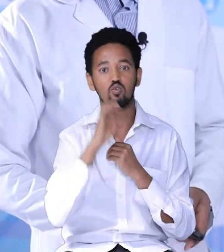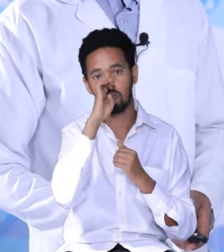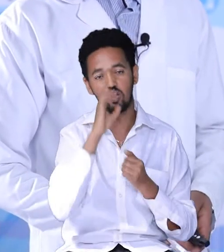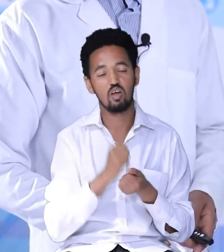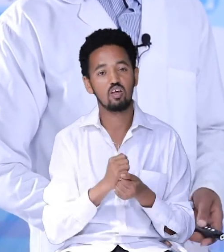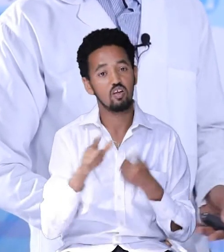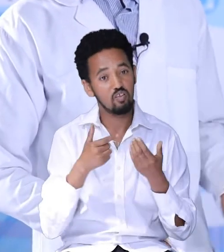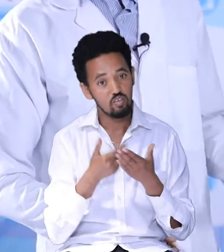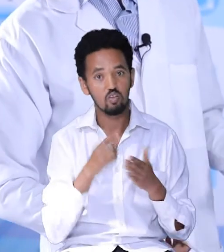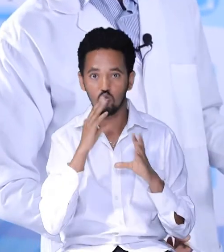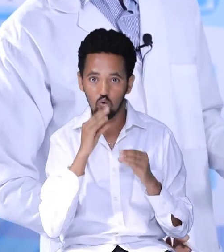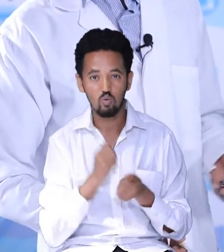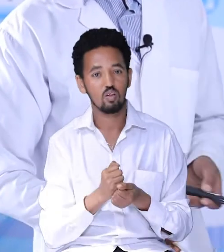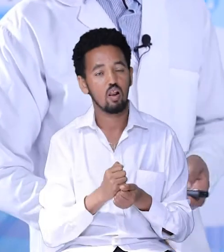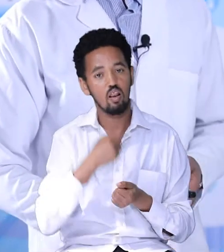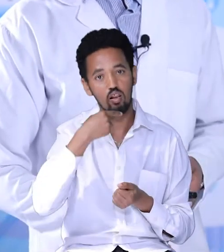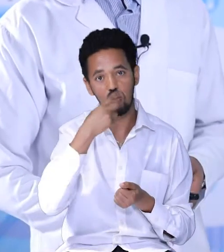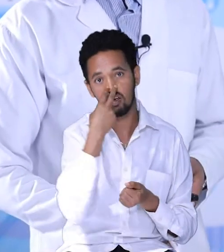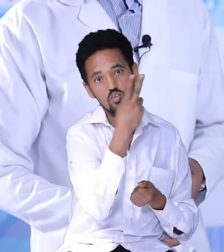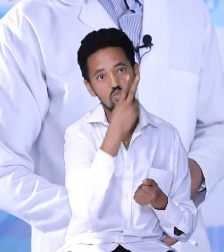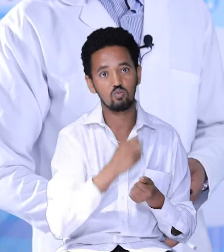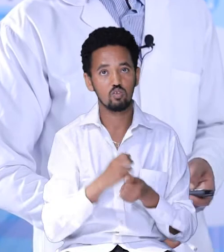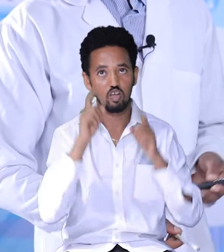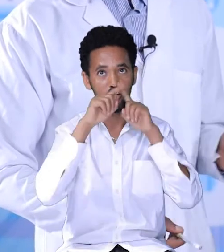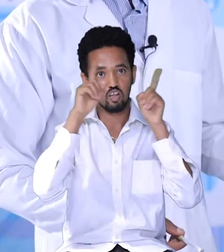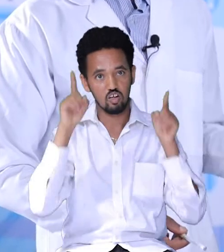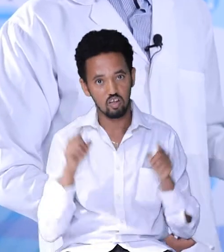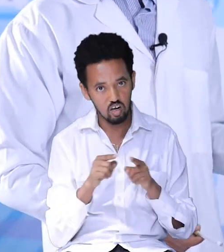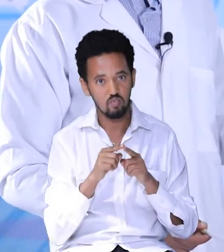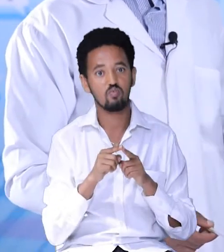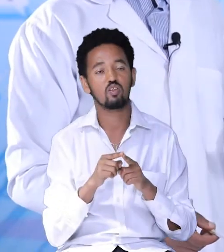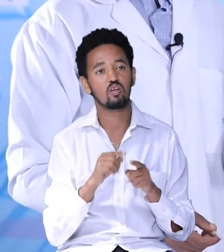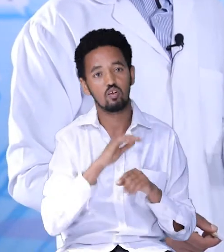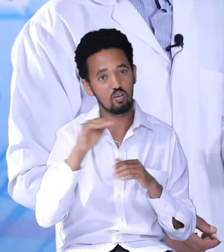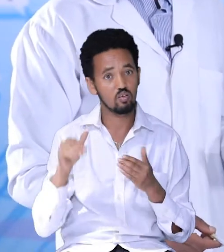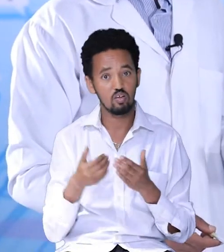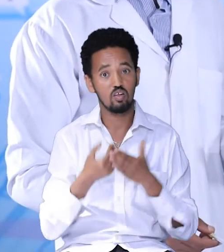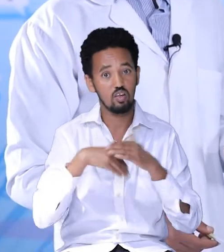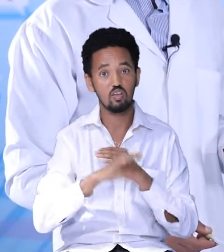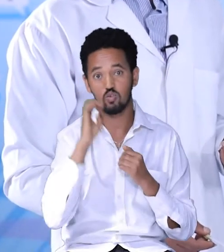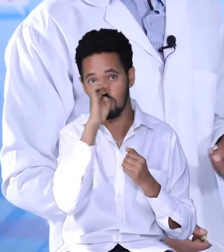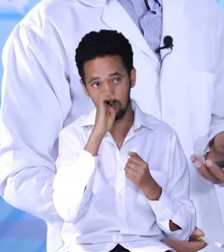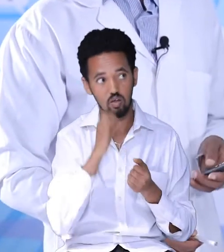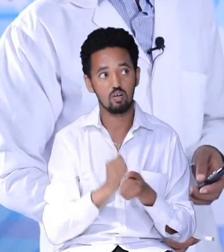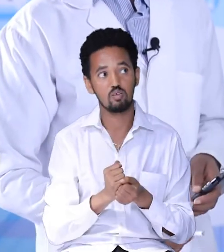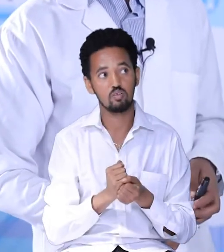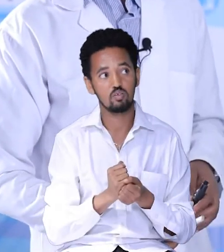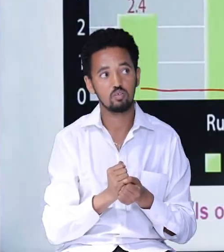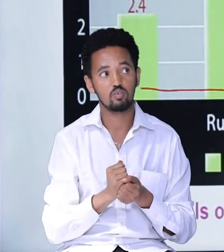To talk about this one, let's see the graphic representation of total fertility rate in Ethiopian region.